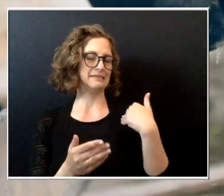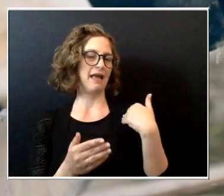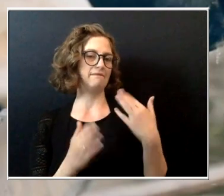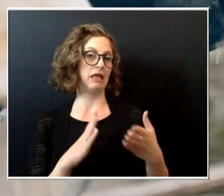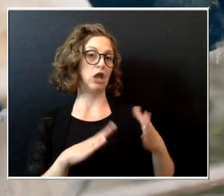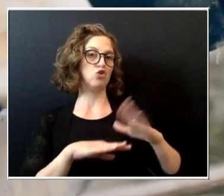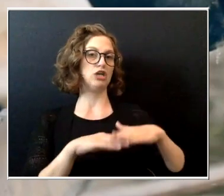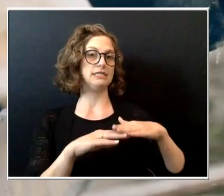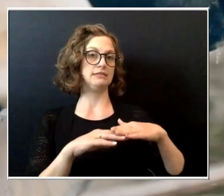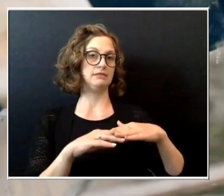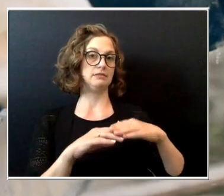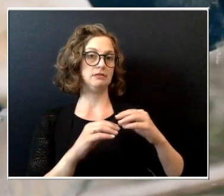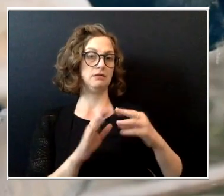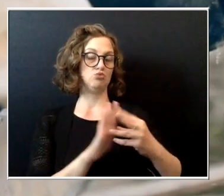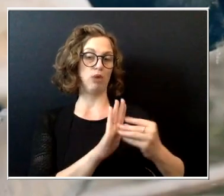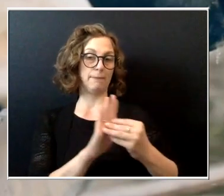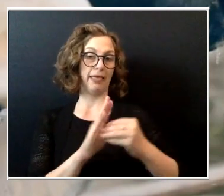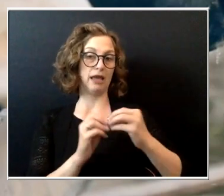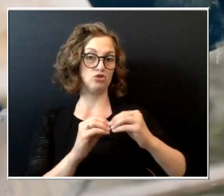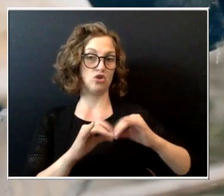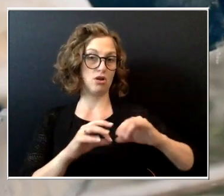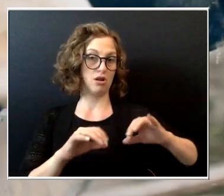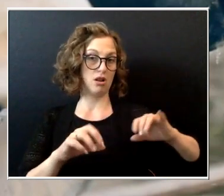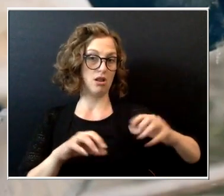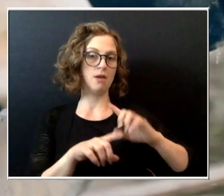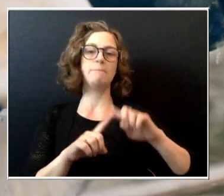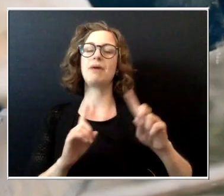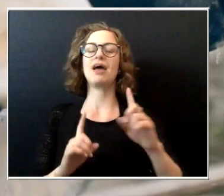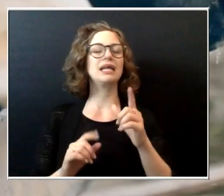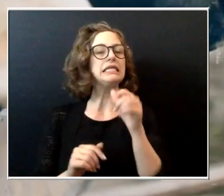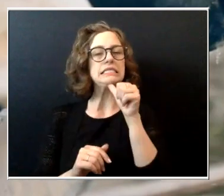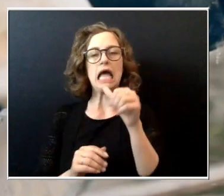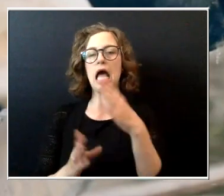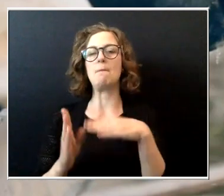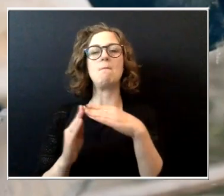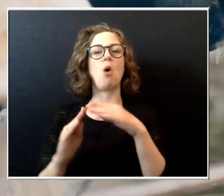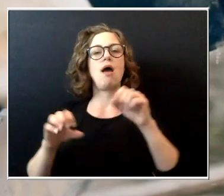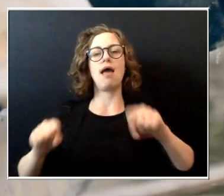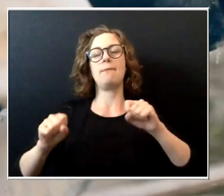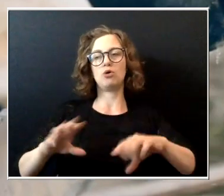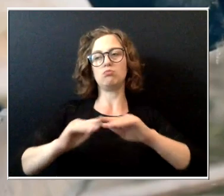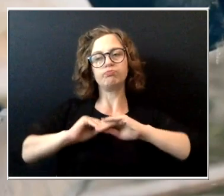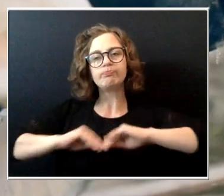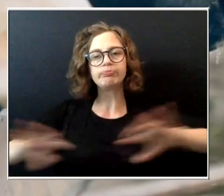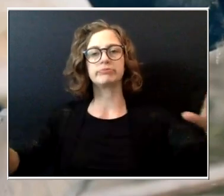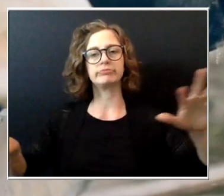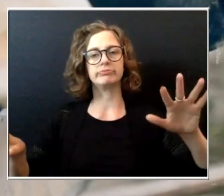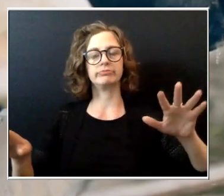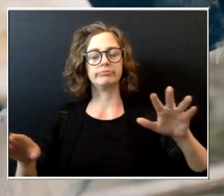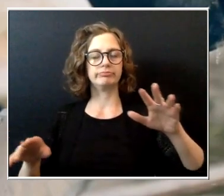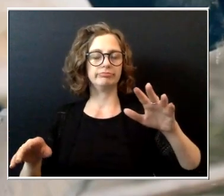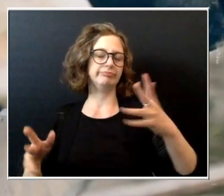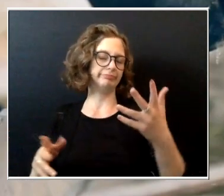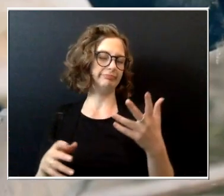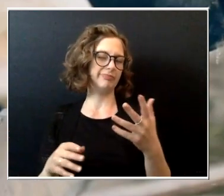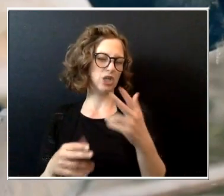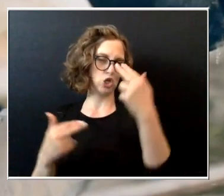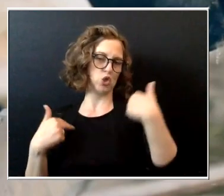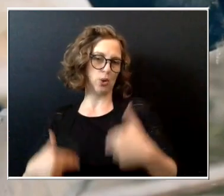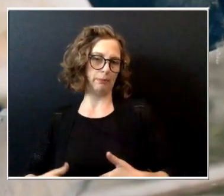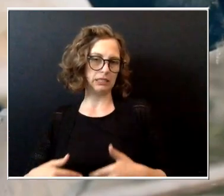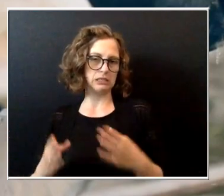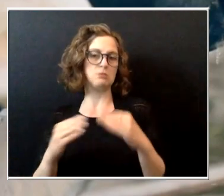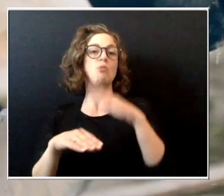more transmissible or able to infect humans any more than what we have seen already. So there have been